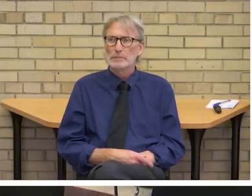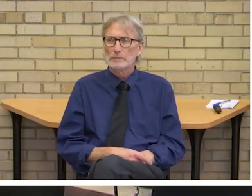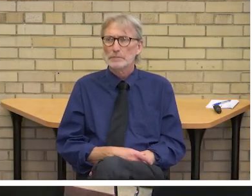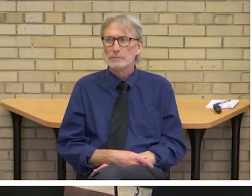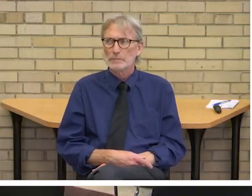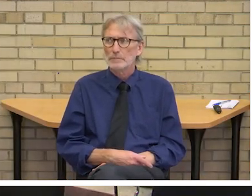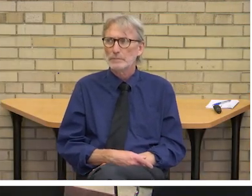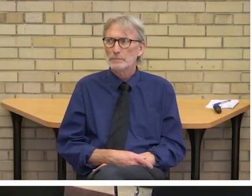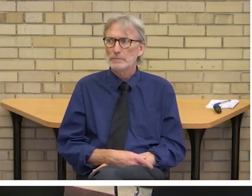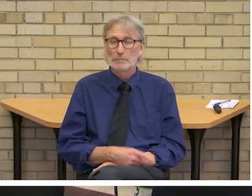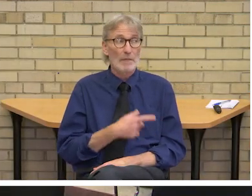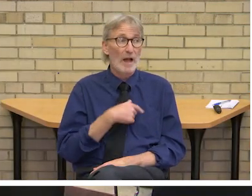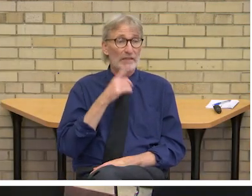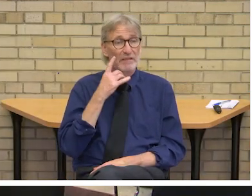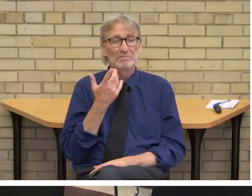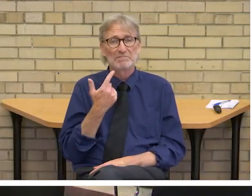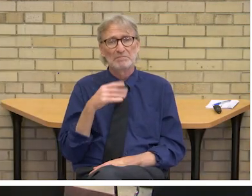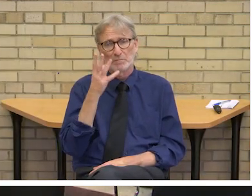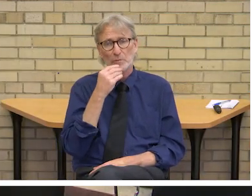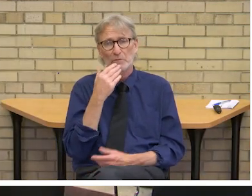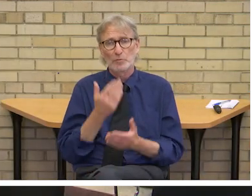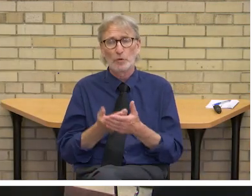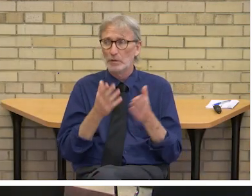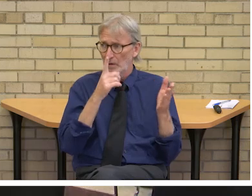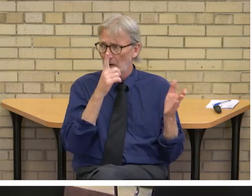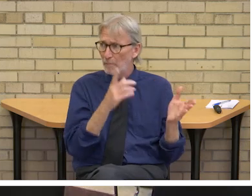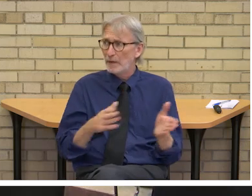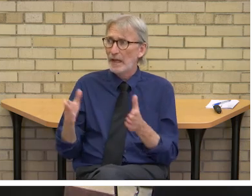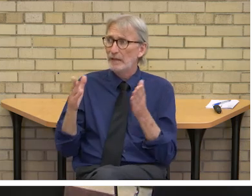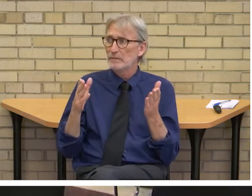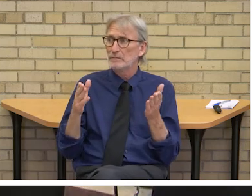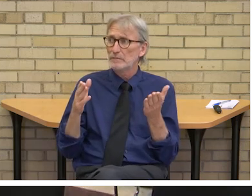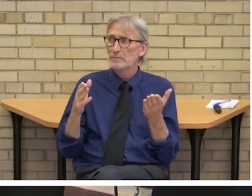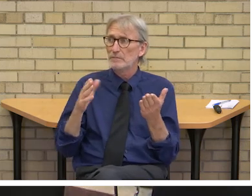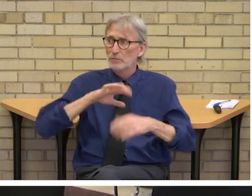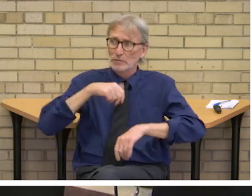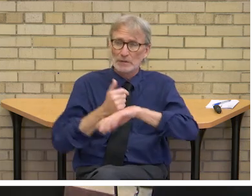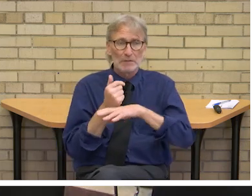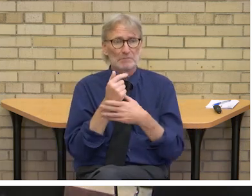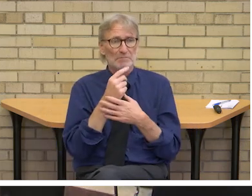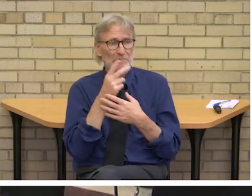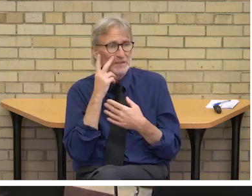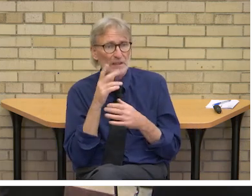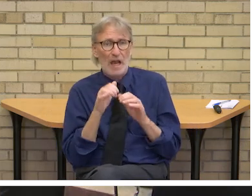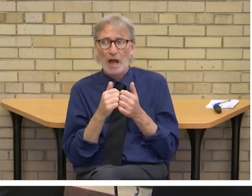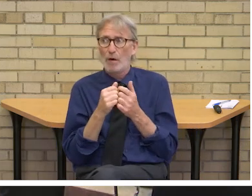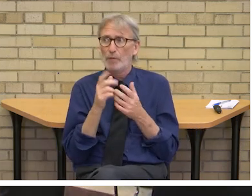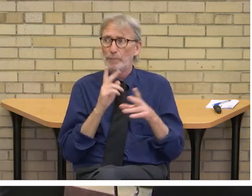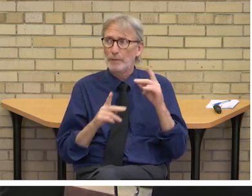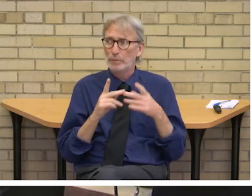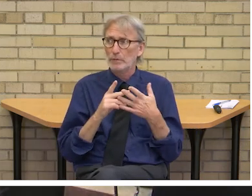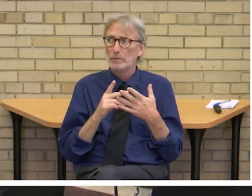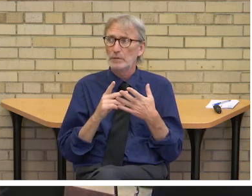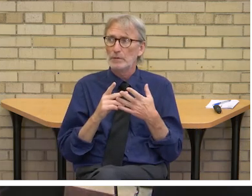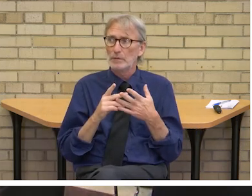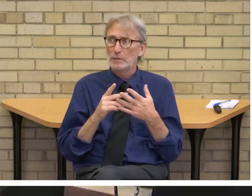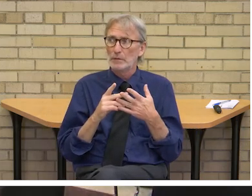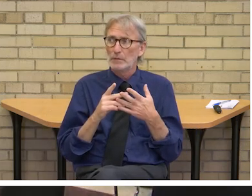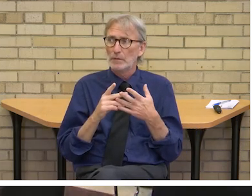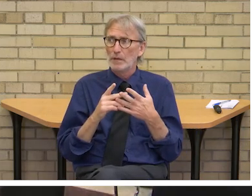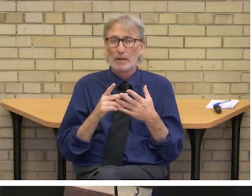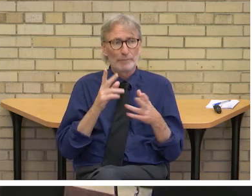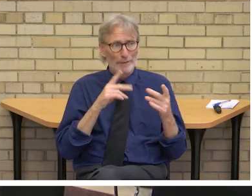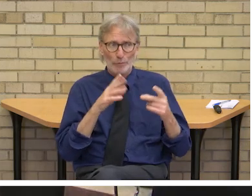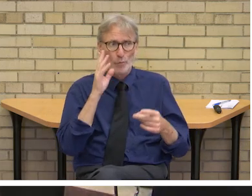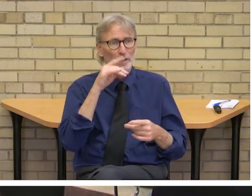I think you're on pretty solid ground, traffic-wise. I think we got to put the project in and see how people adapt to it. Providing the facility will get them off